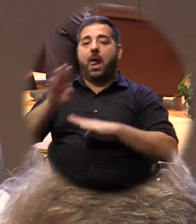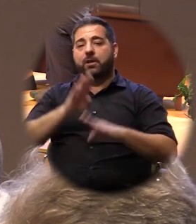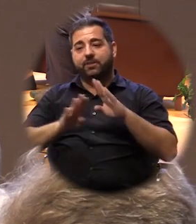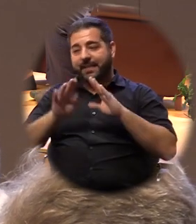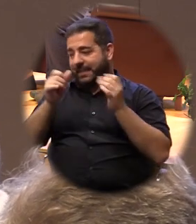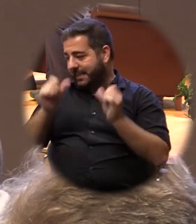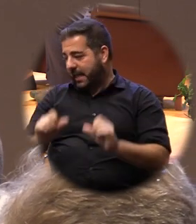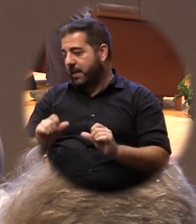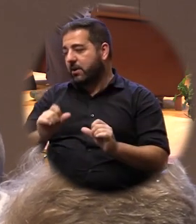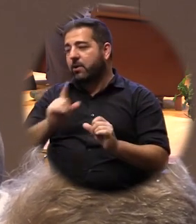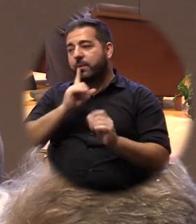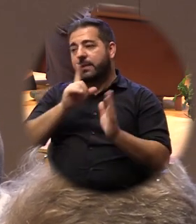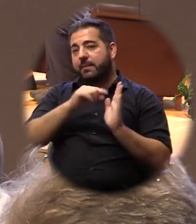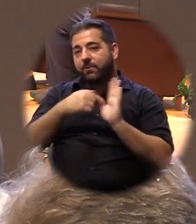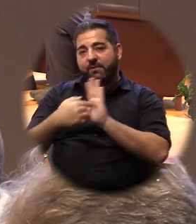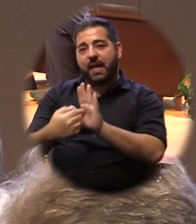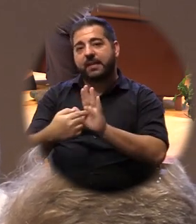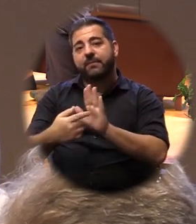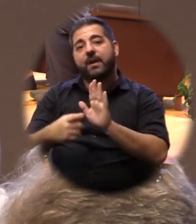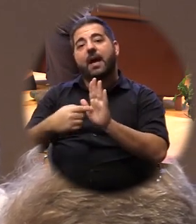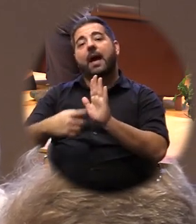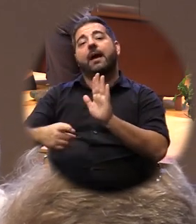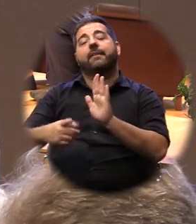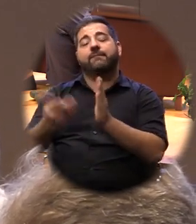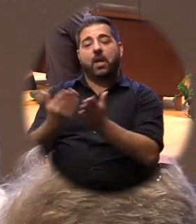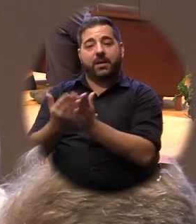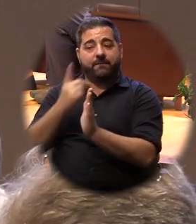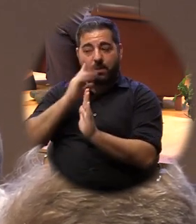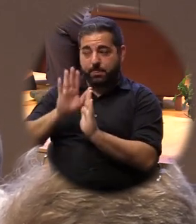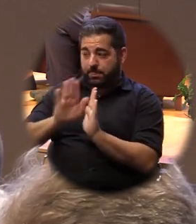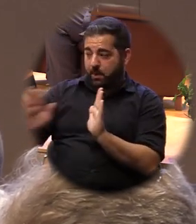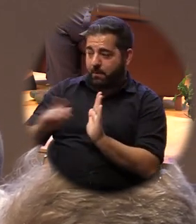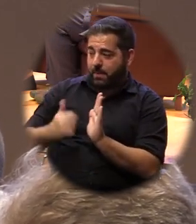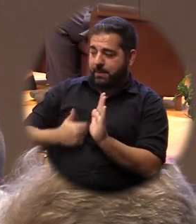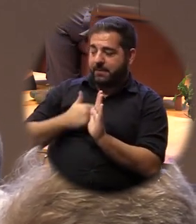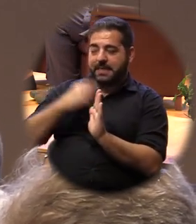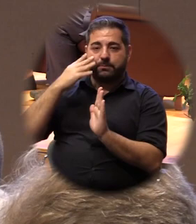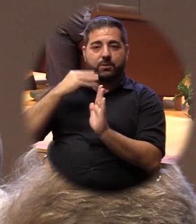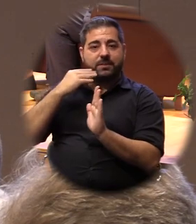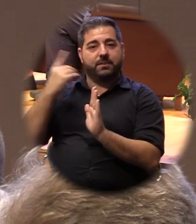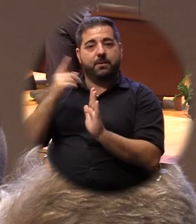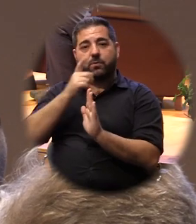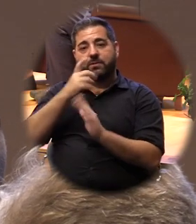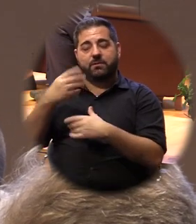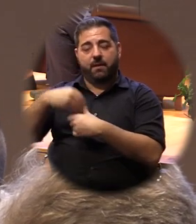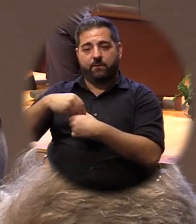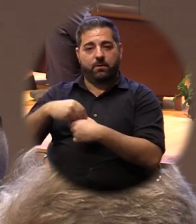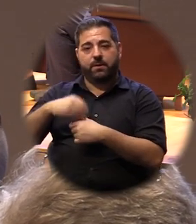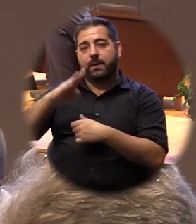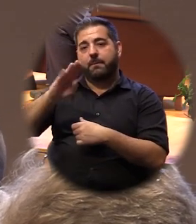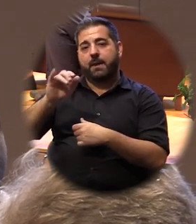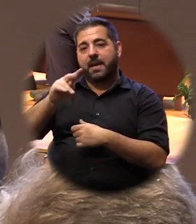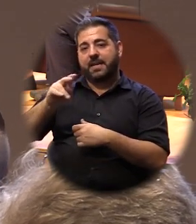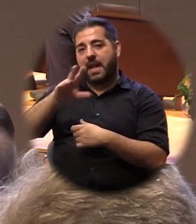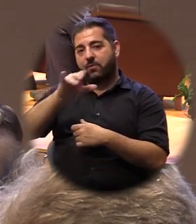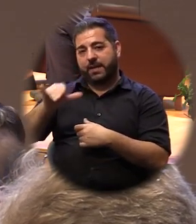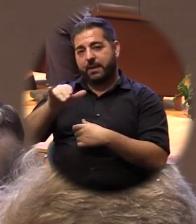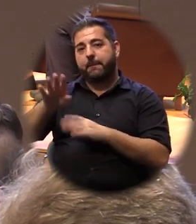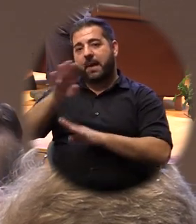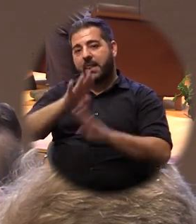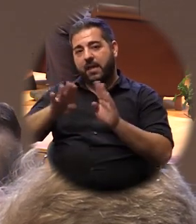can be reflective and validating for their lived experiences as someone who's not in a binary biological